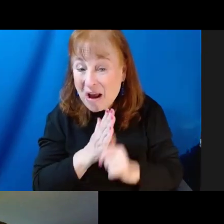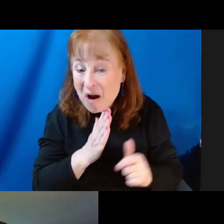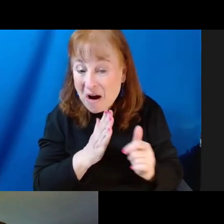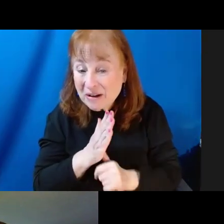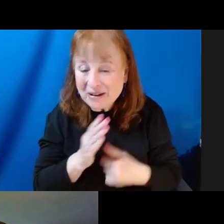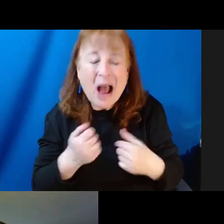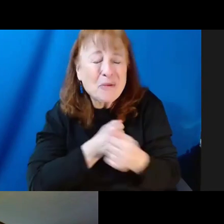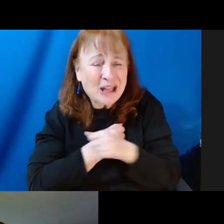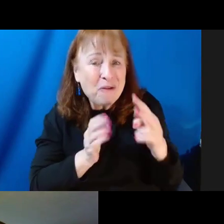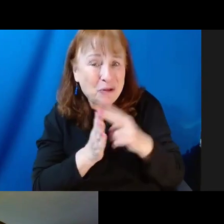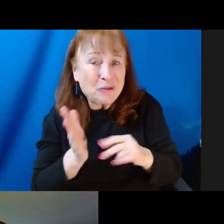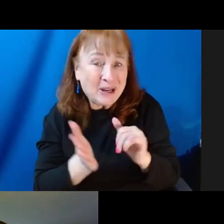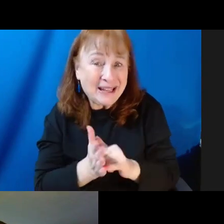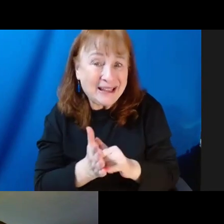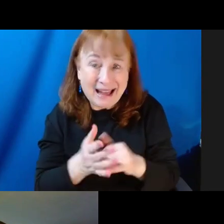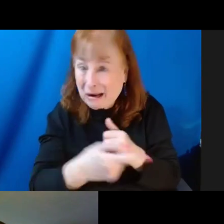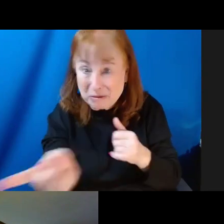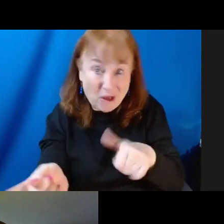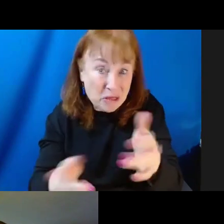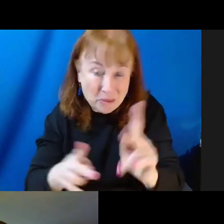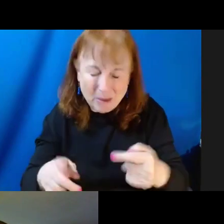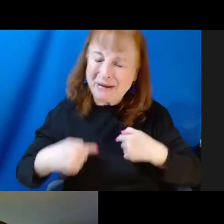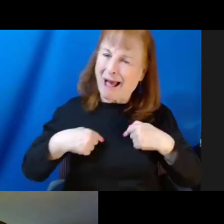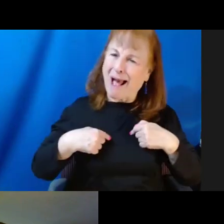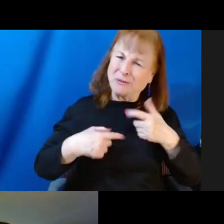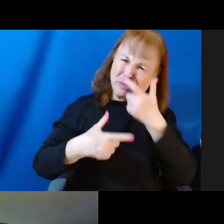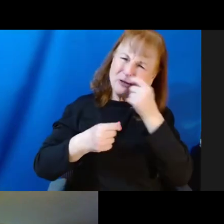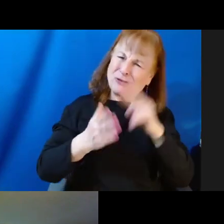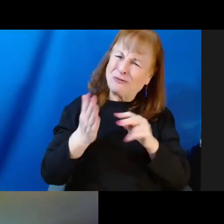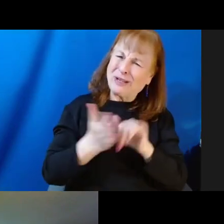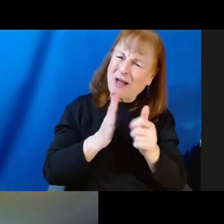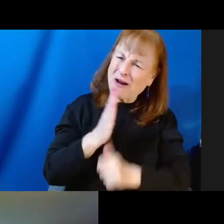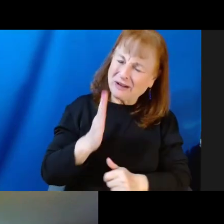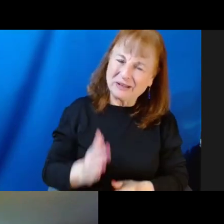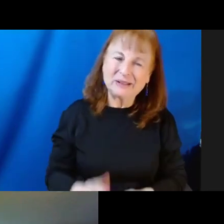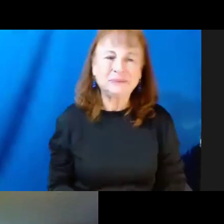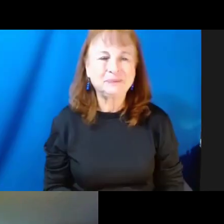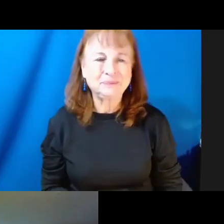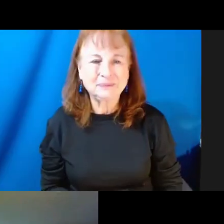I'd love to read that. I'm not sure if anybody else would, but I'd be very interested in that. Same.